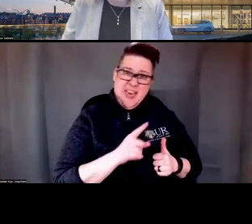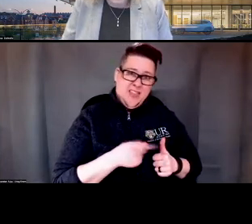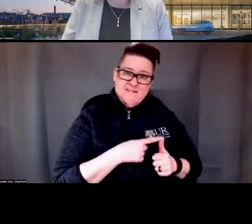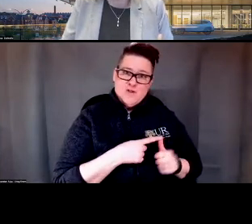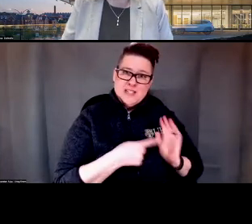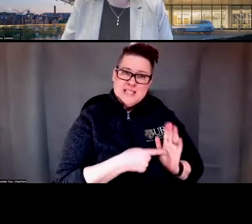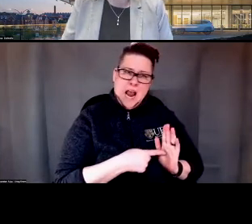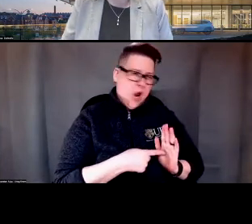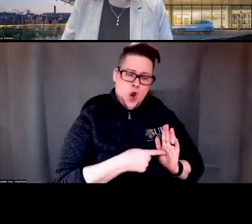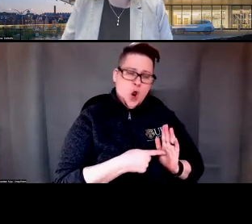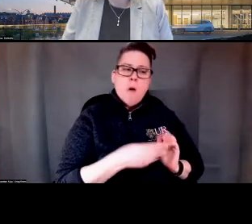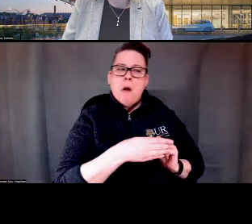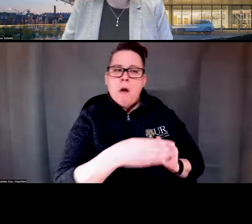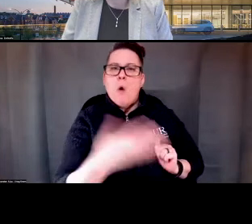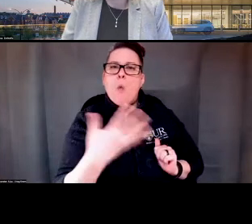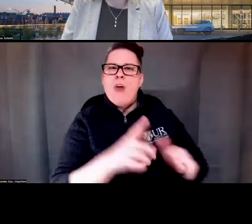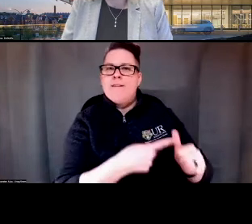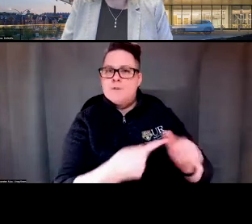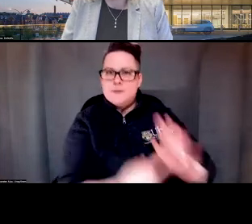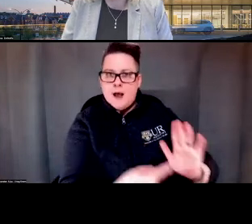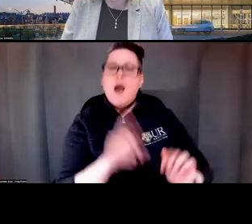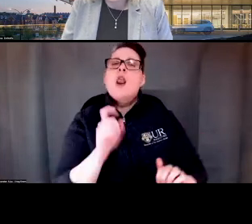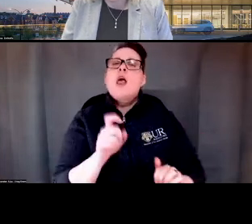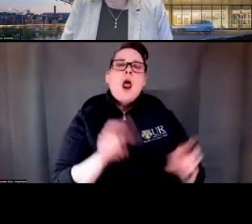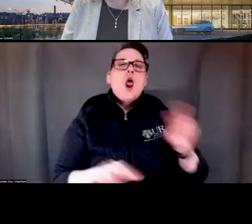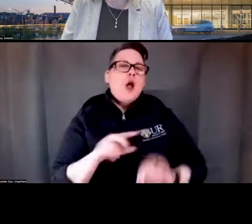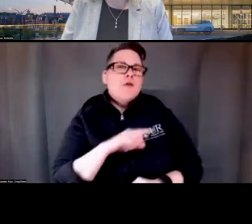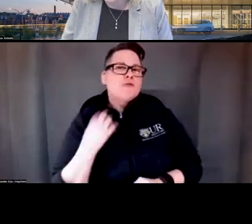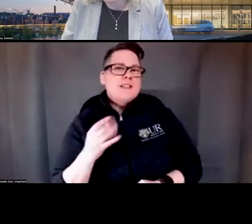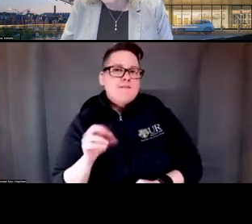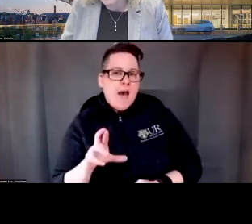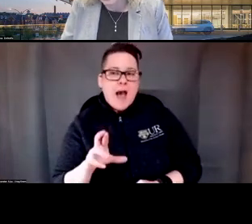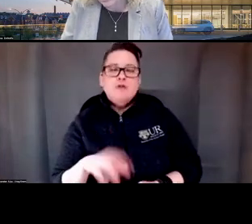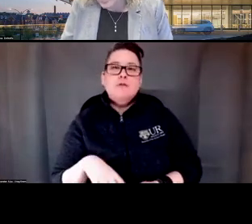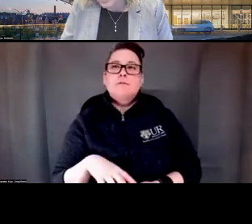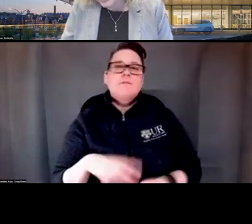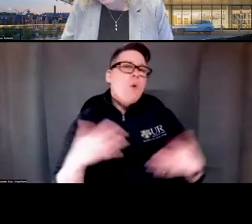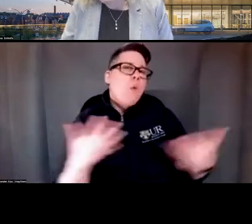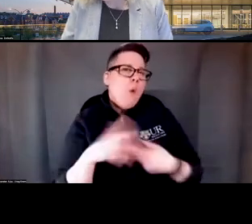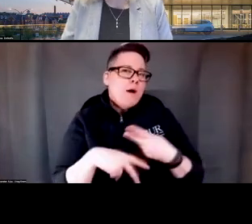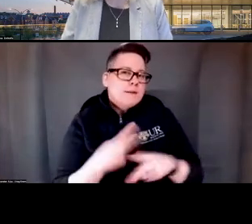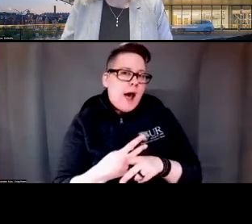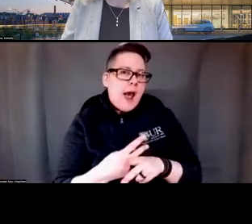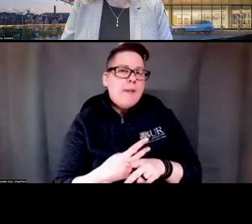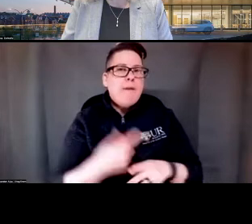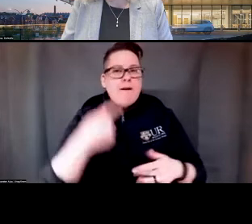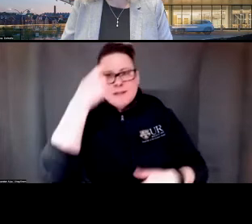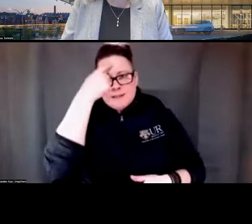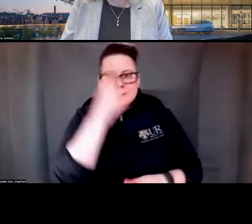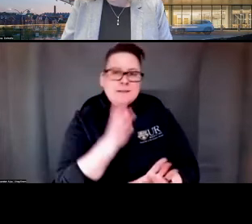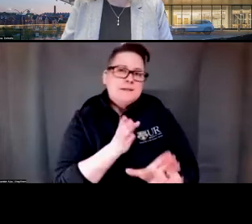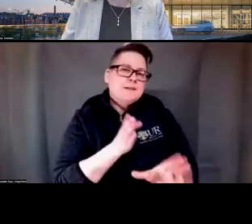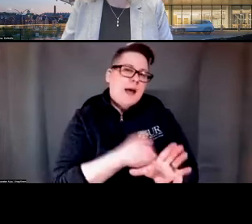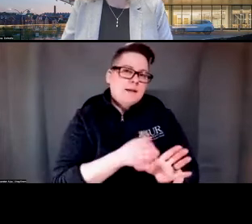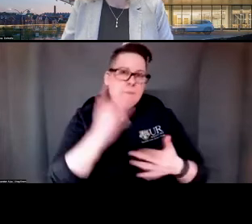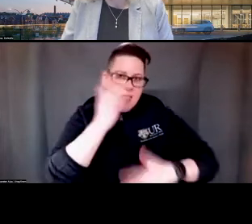at multiple different risk factors, specifically what types of psychopathology are present in these